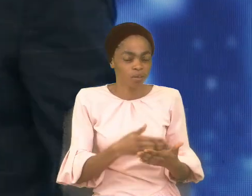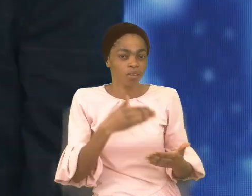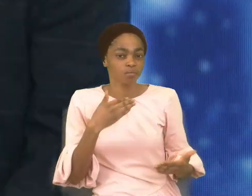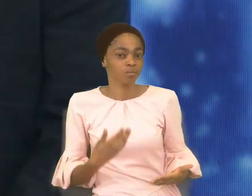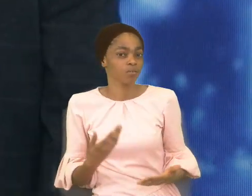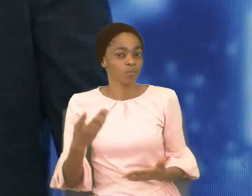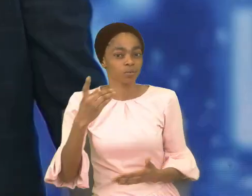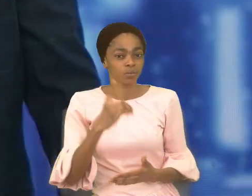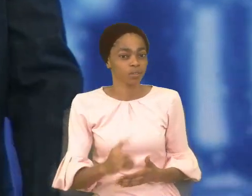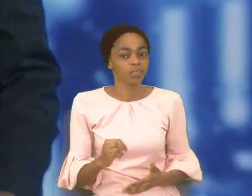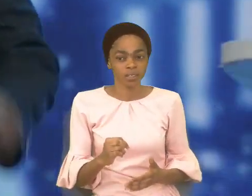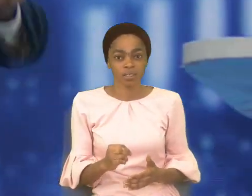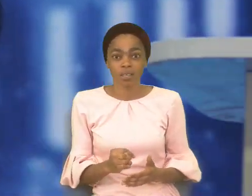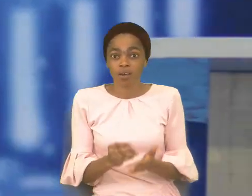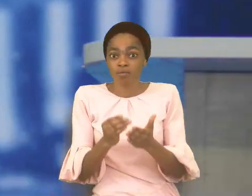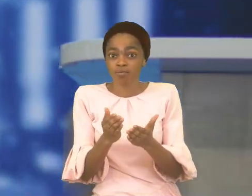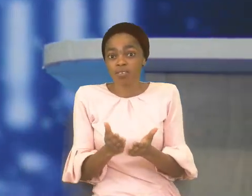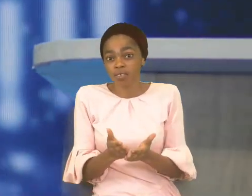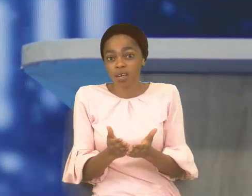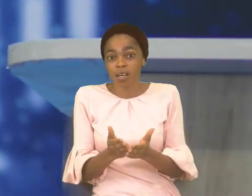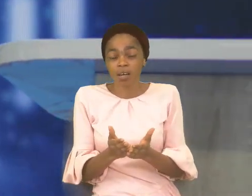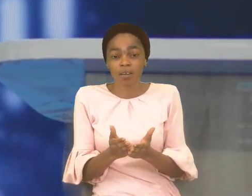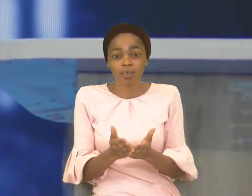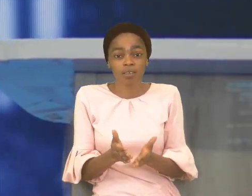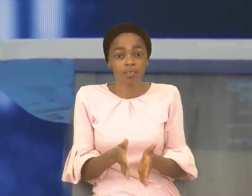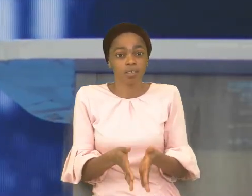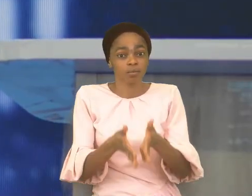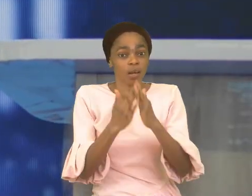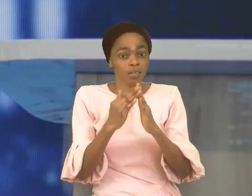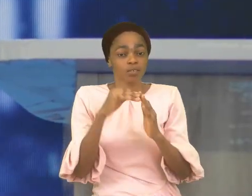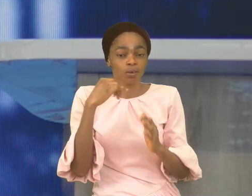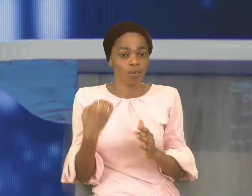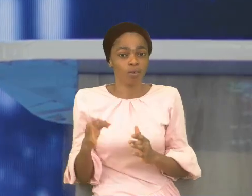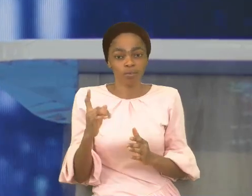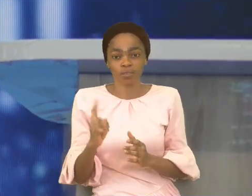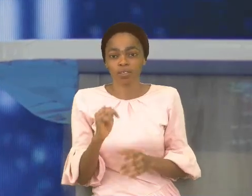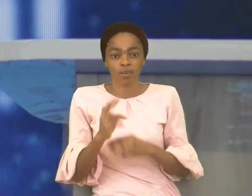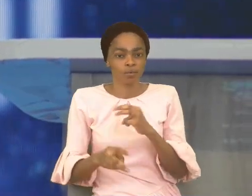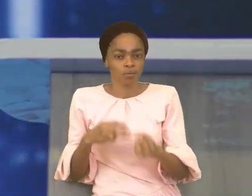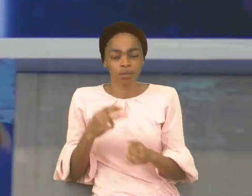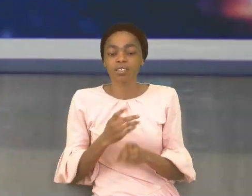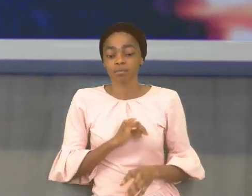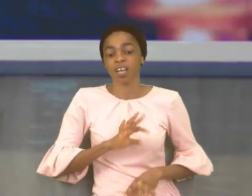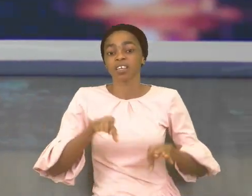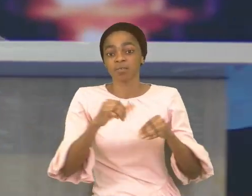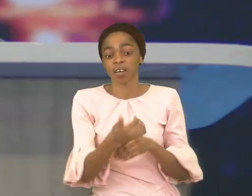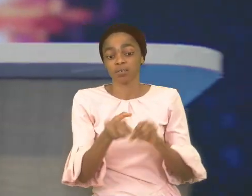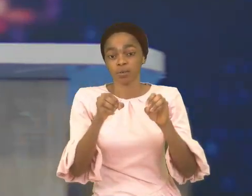you a second chance. If at the time you hear the sound